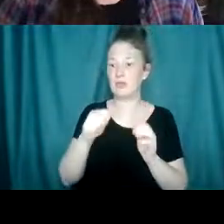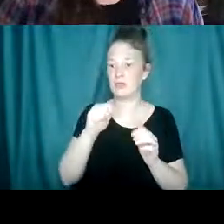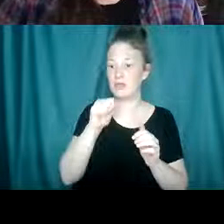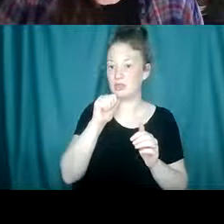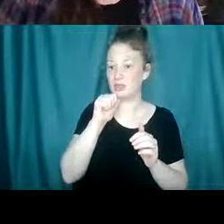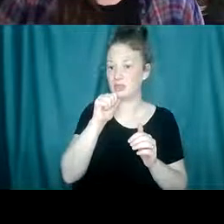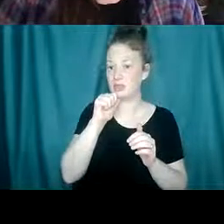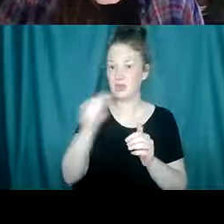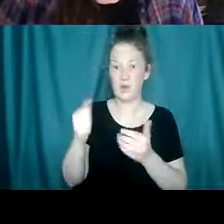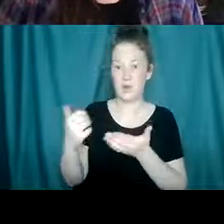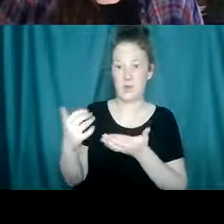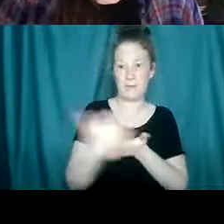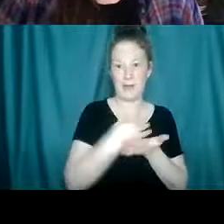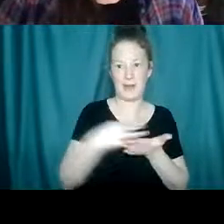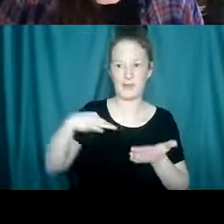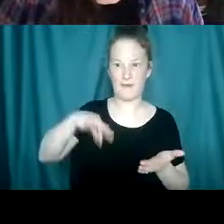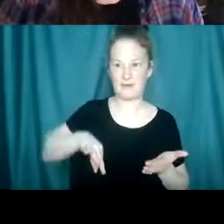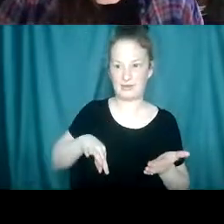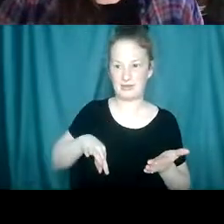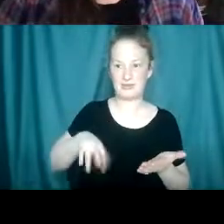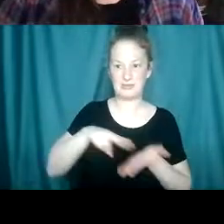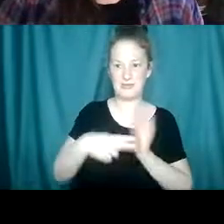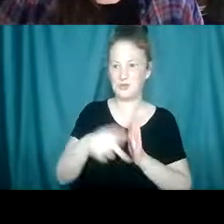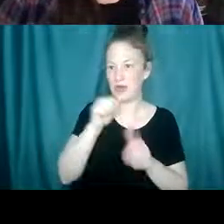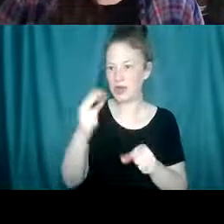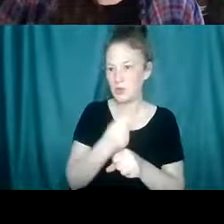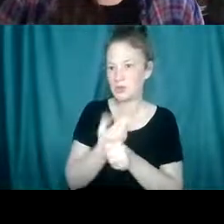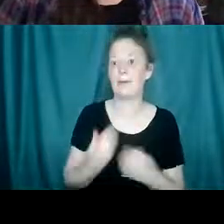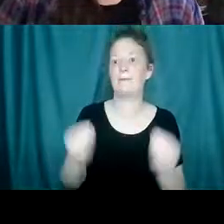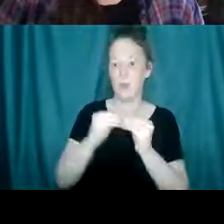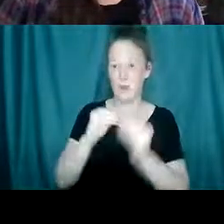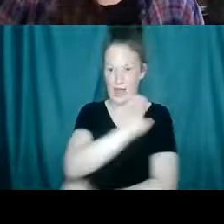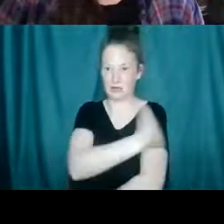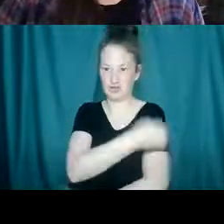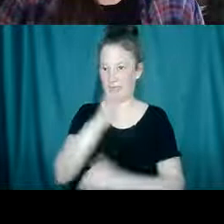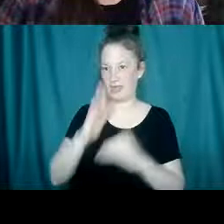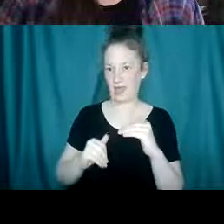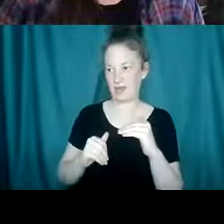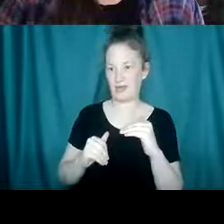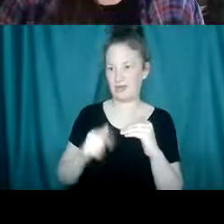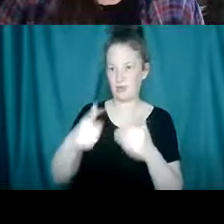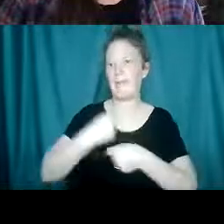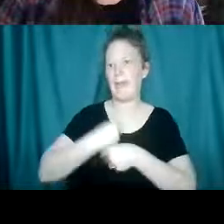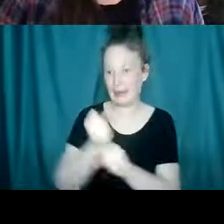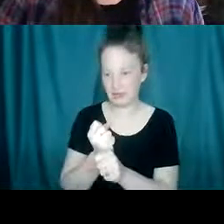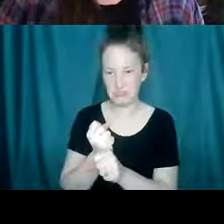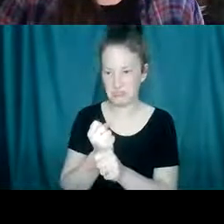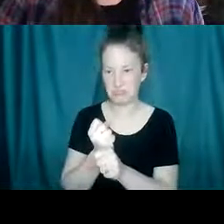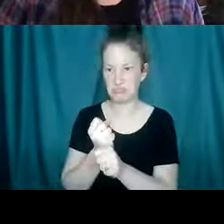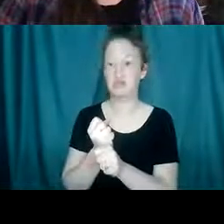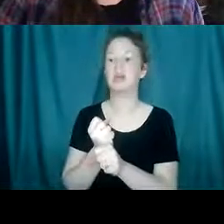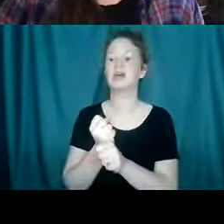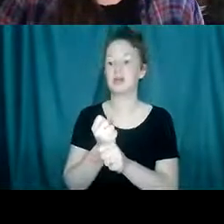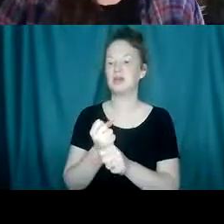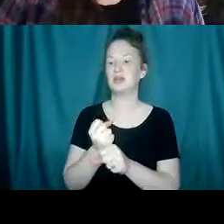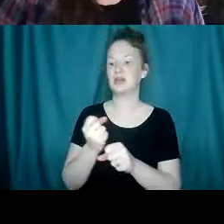this process, which means, you're not using more energy than you create. Right. And I think if we